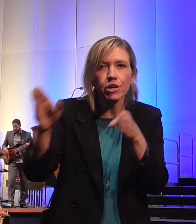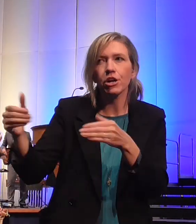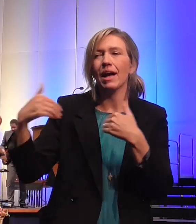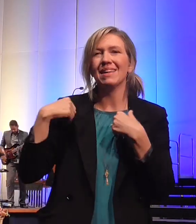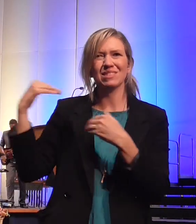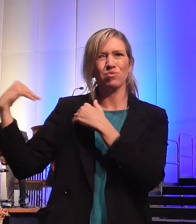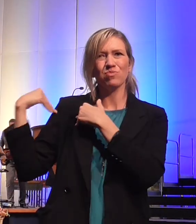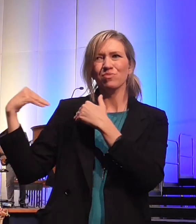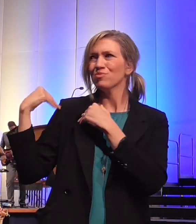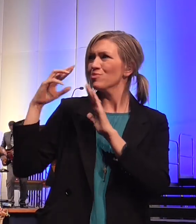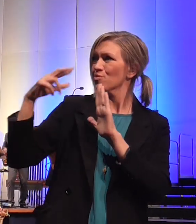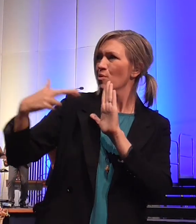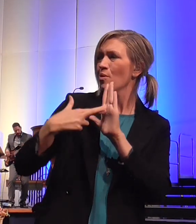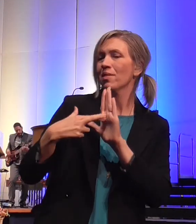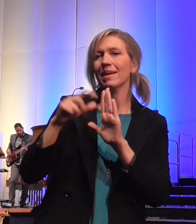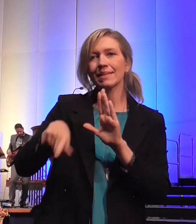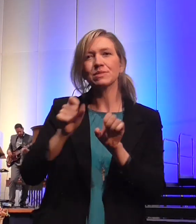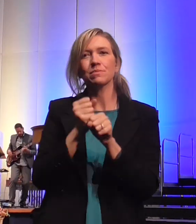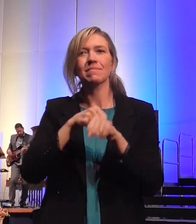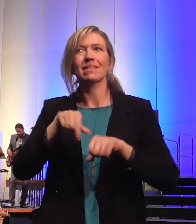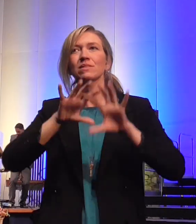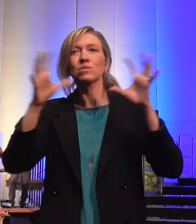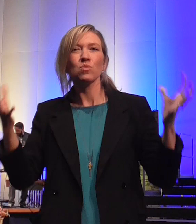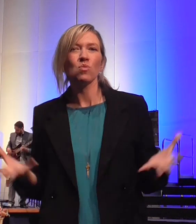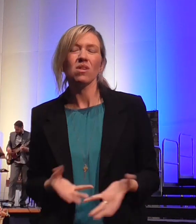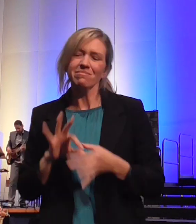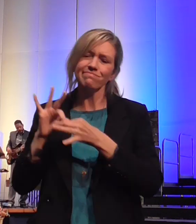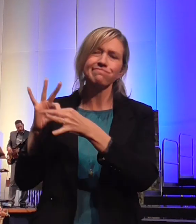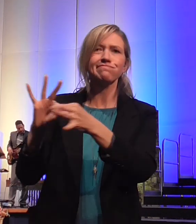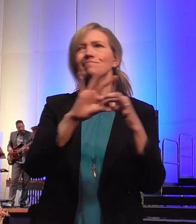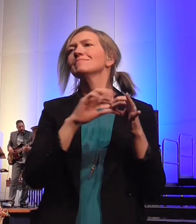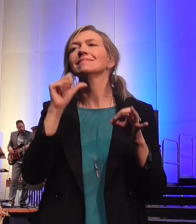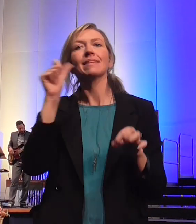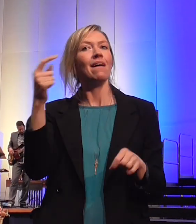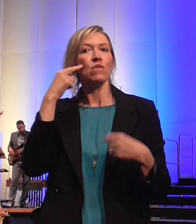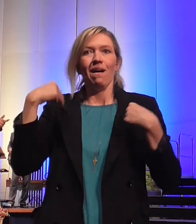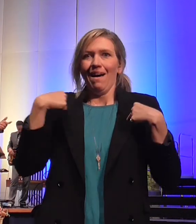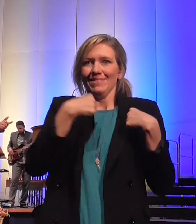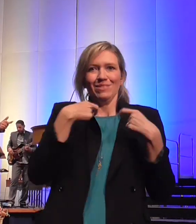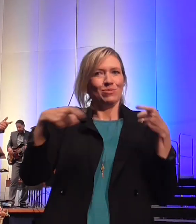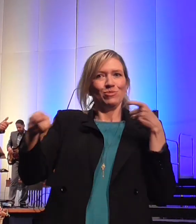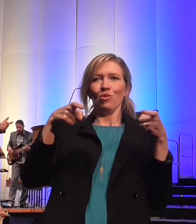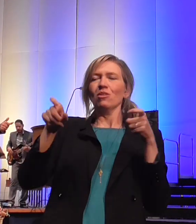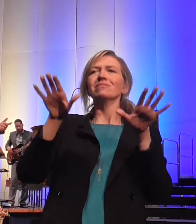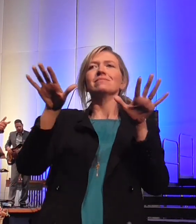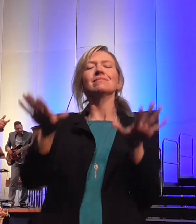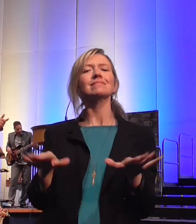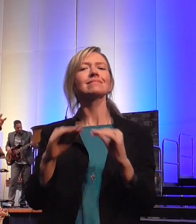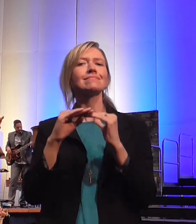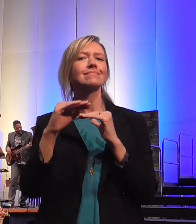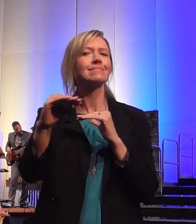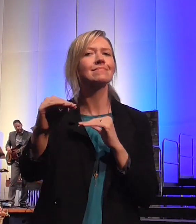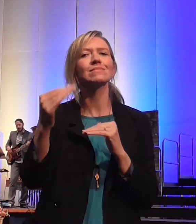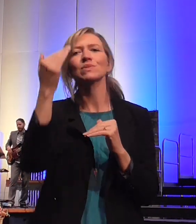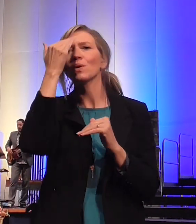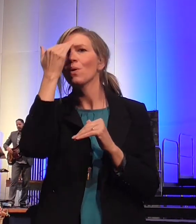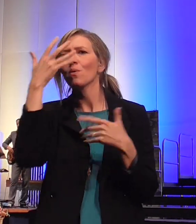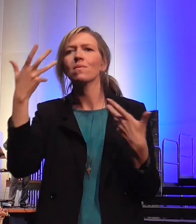has a role to make this world a whole, not for us to control. Be still and know